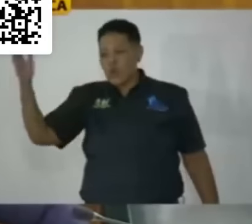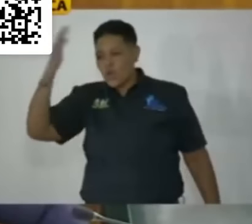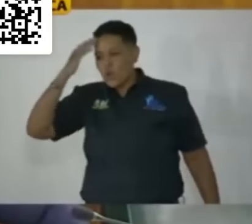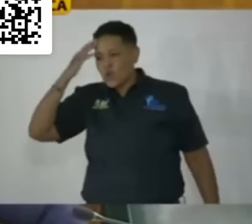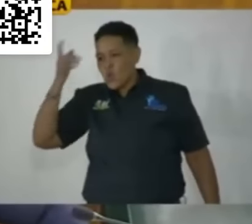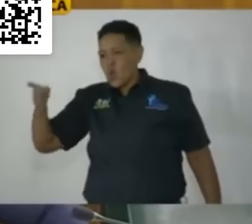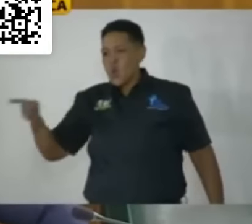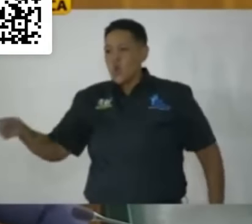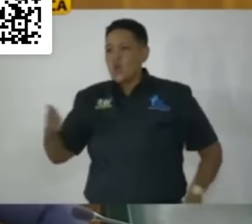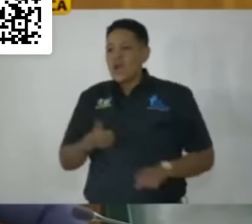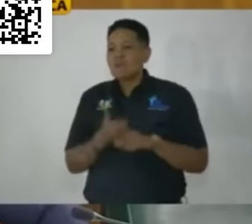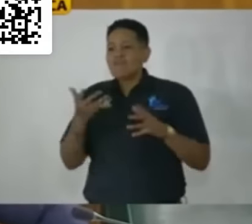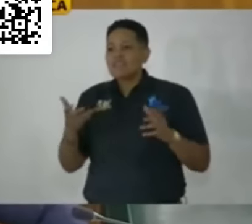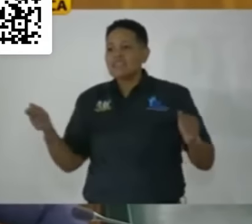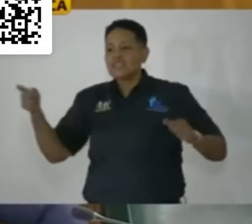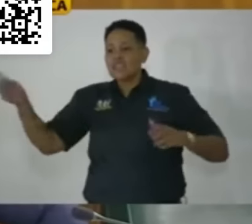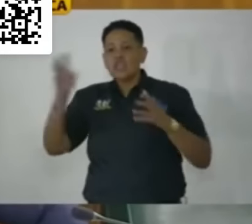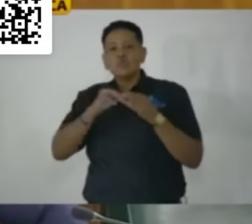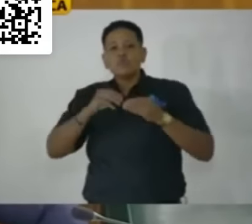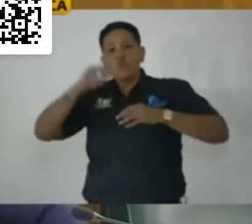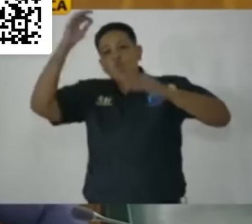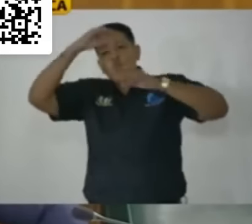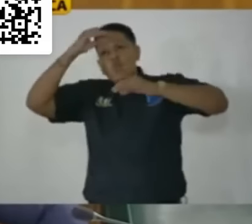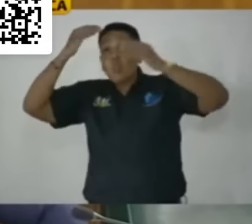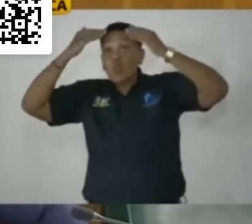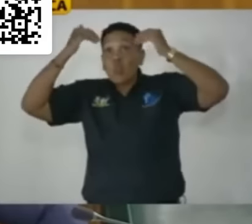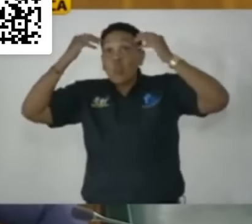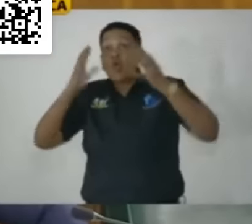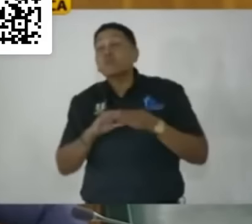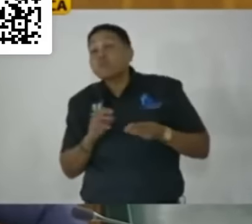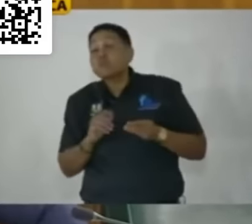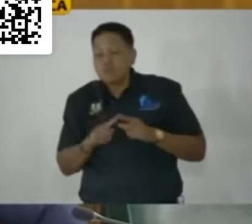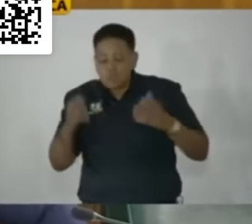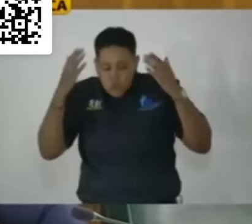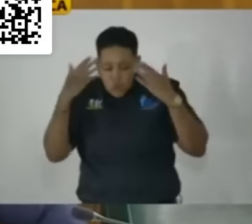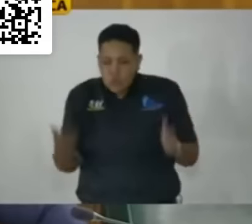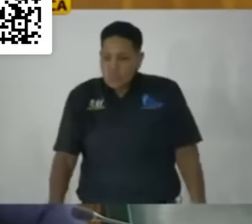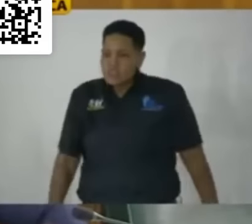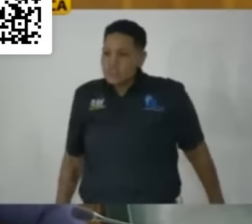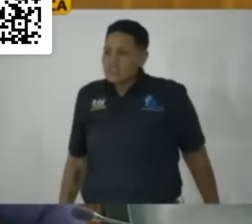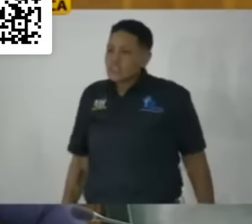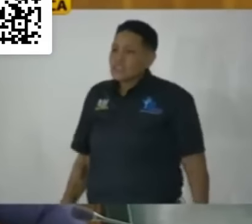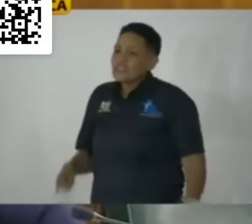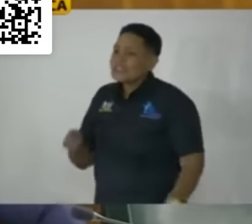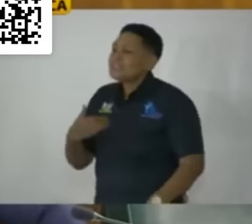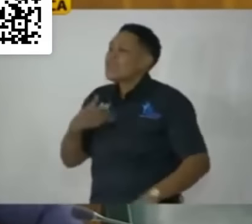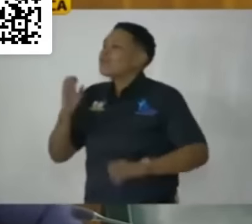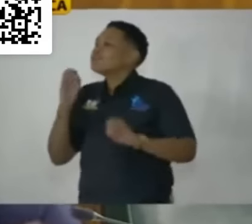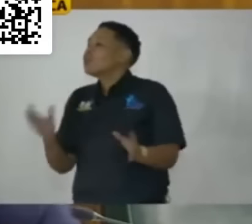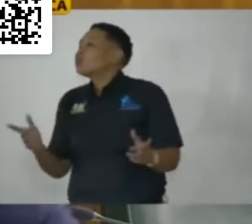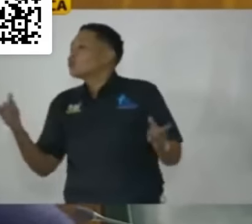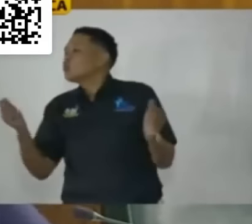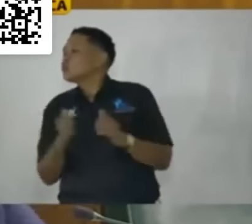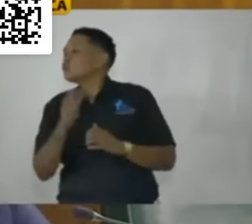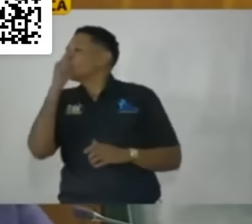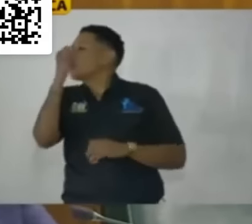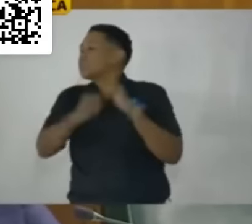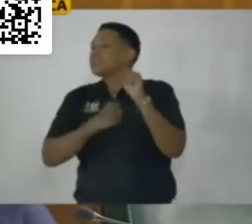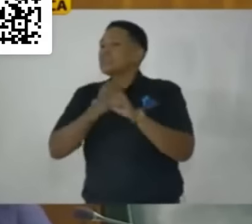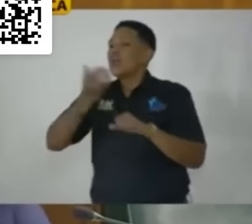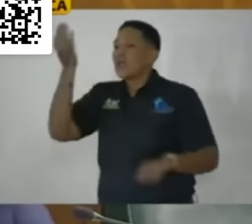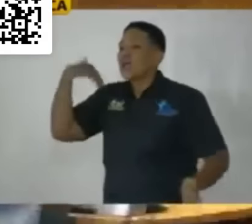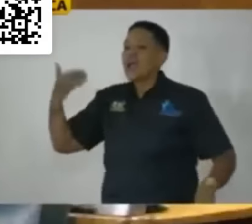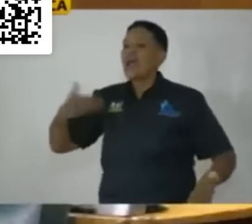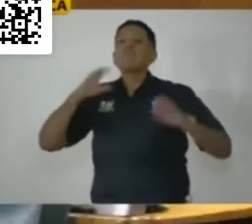know of the things of which they speak? No, they don't. This has nothing to do with 20 years ago.